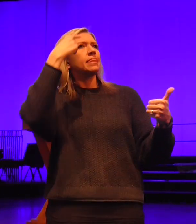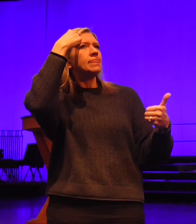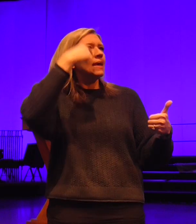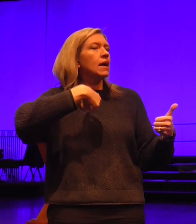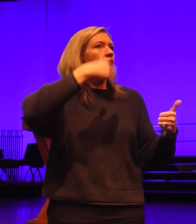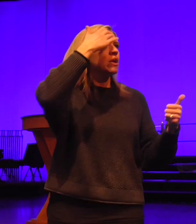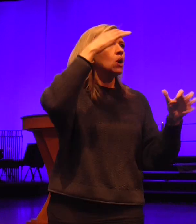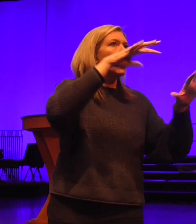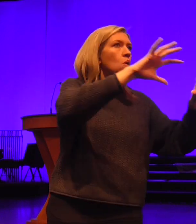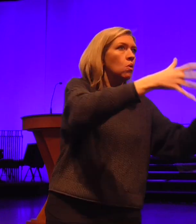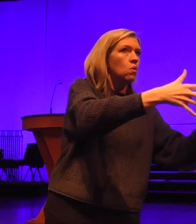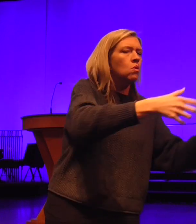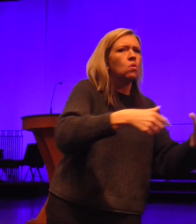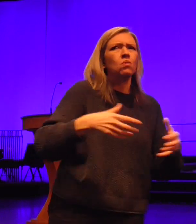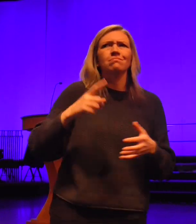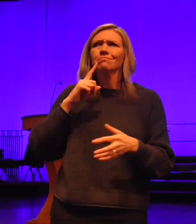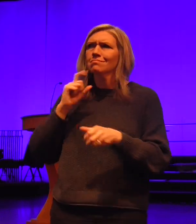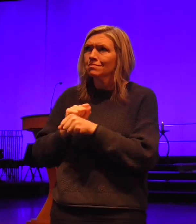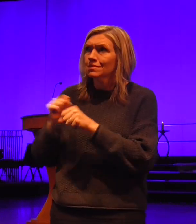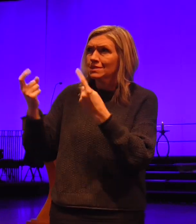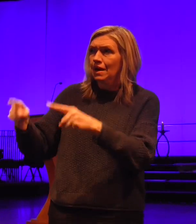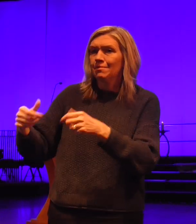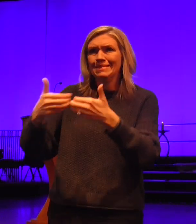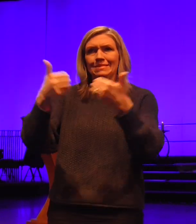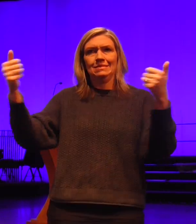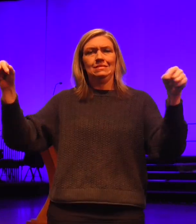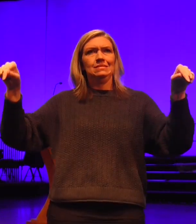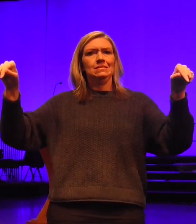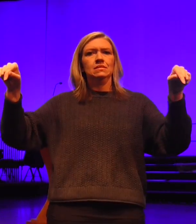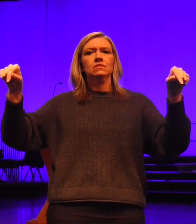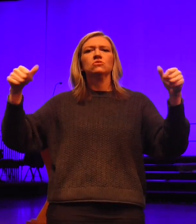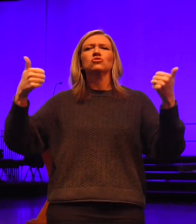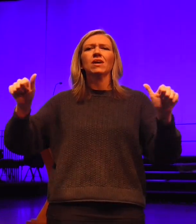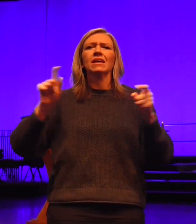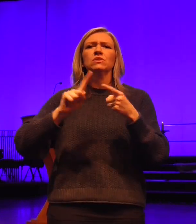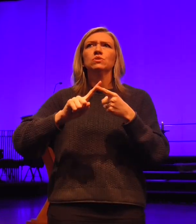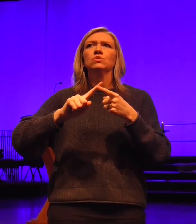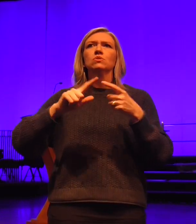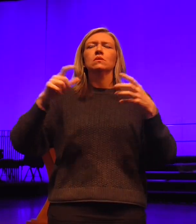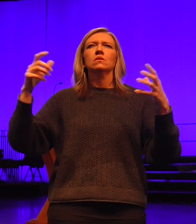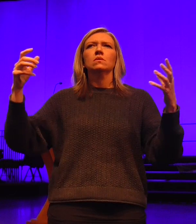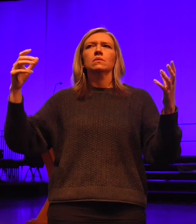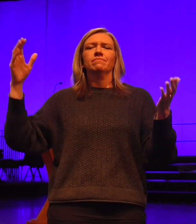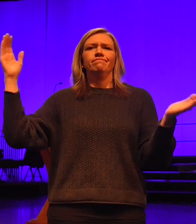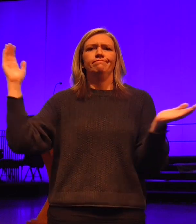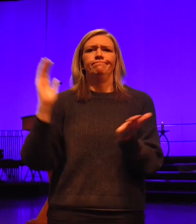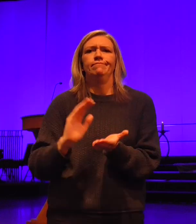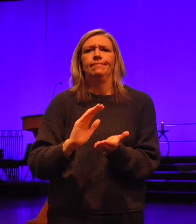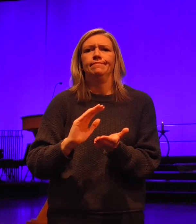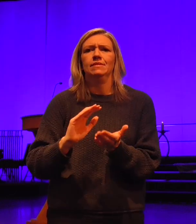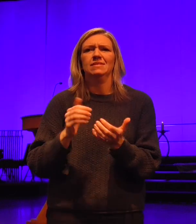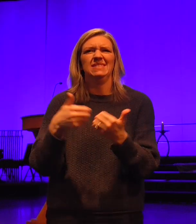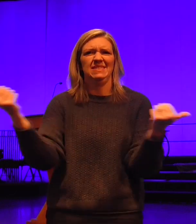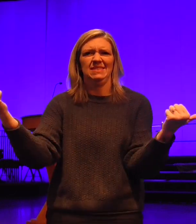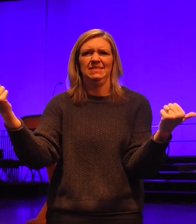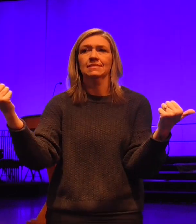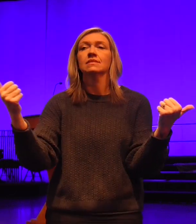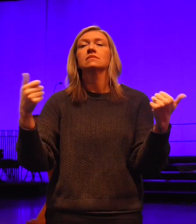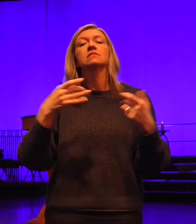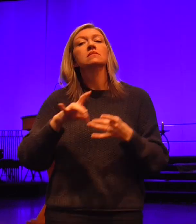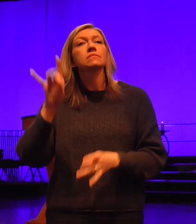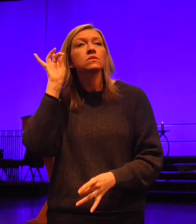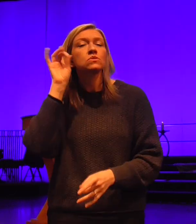really going on is what we're seeking to minimize. We're seeking in our spiritual work to bring